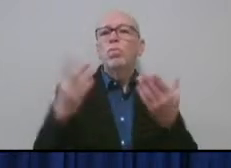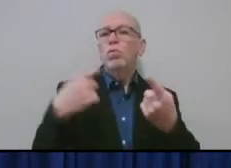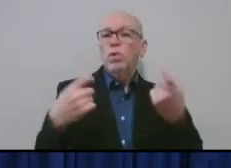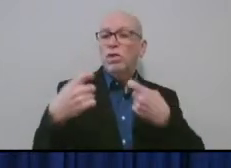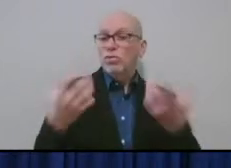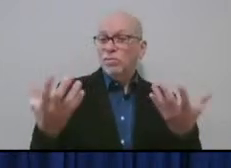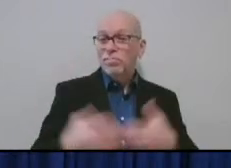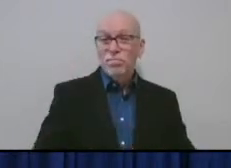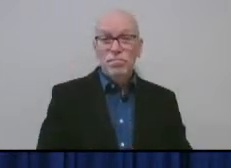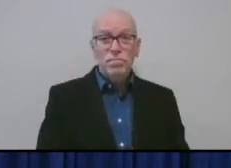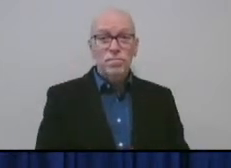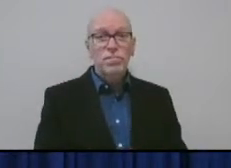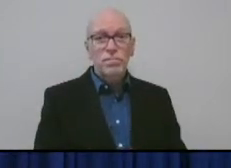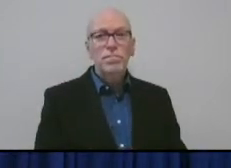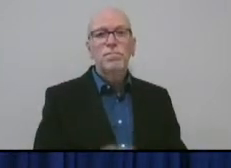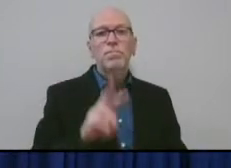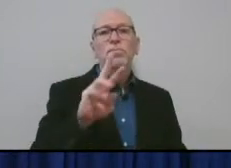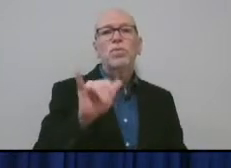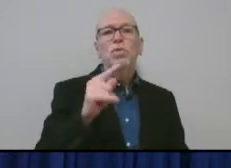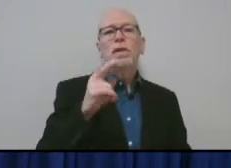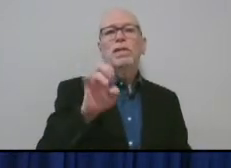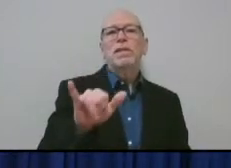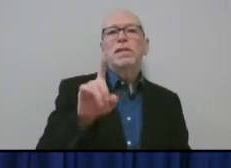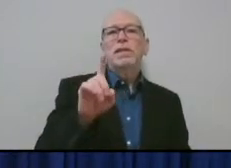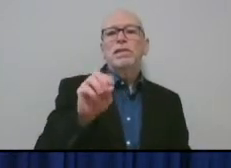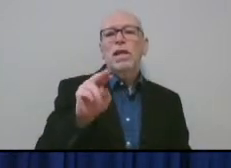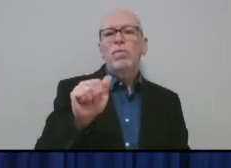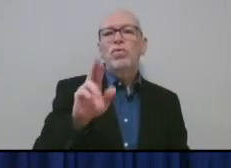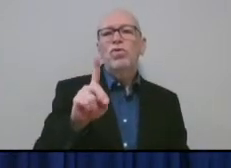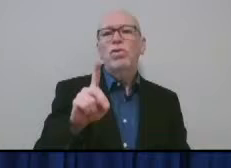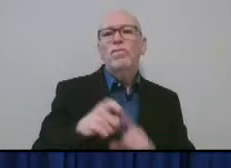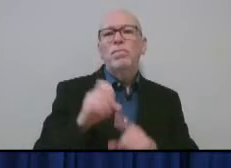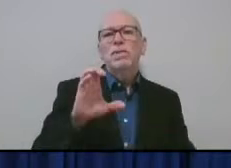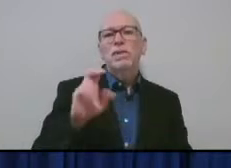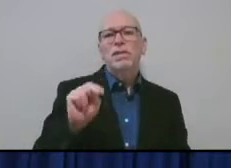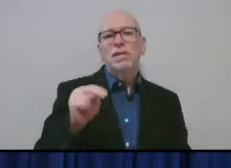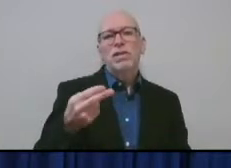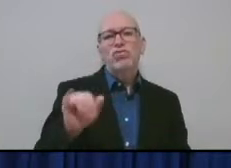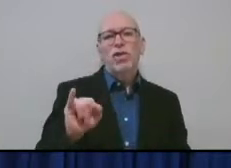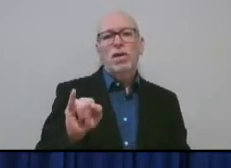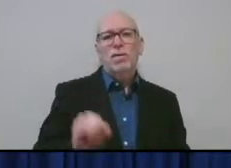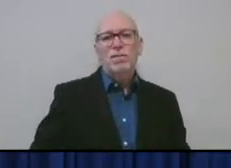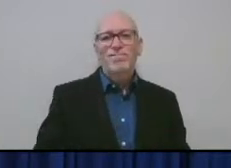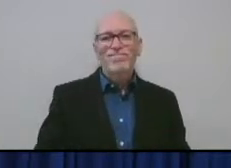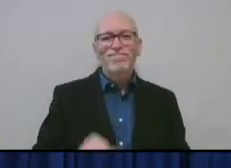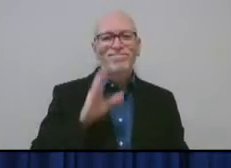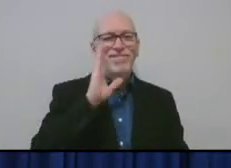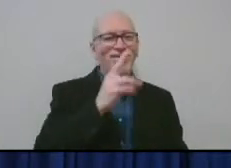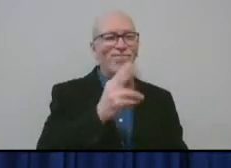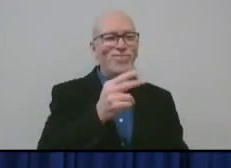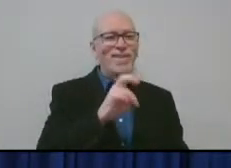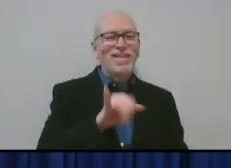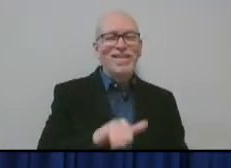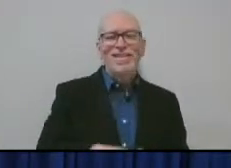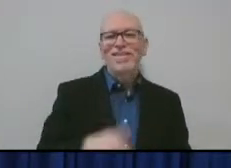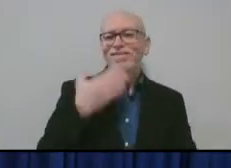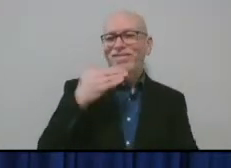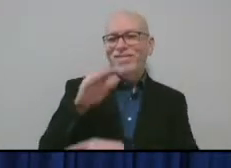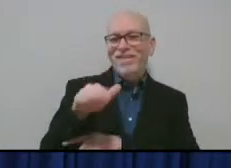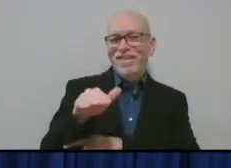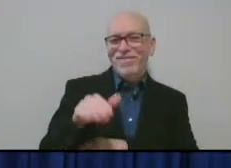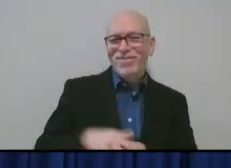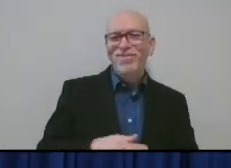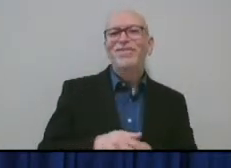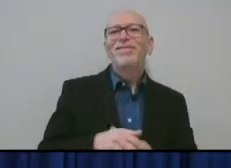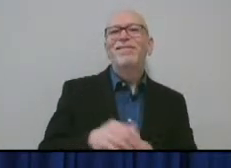portion. Whitney Downard, CNHI. Good afternoon, Whitney. Good afternoon. And indeed, I